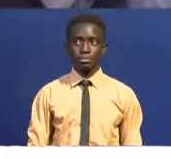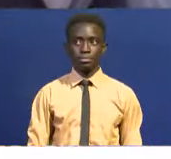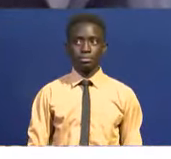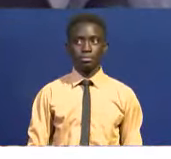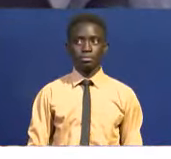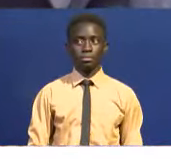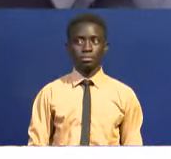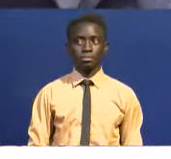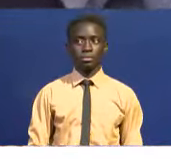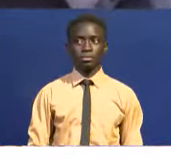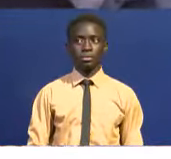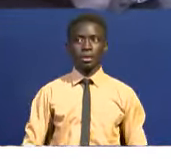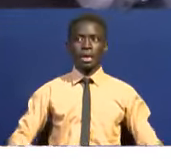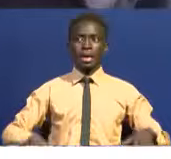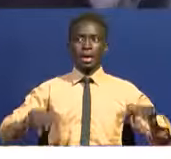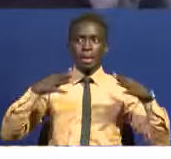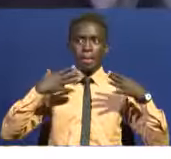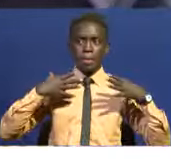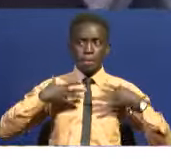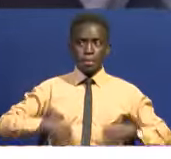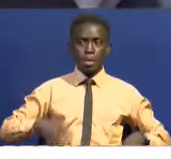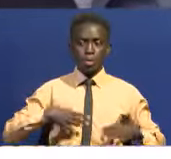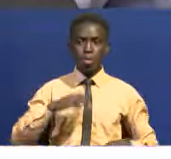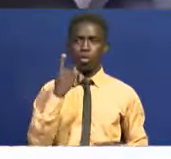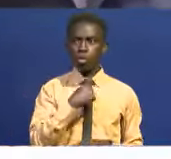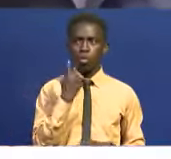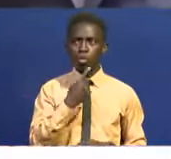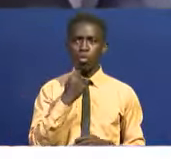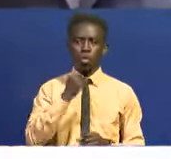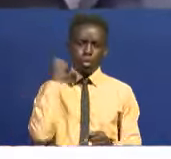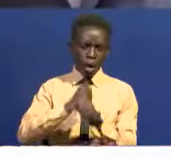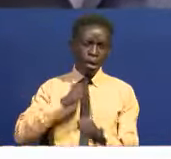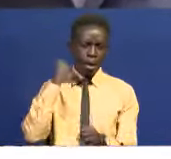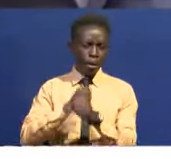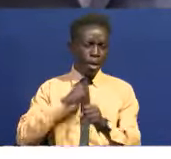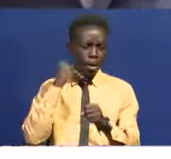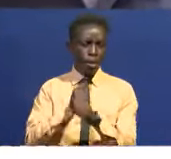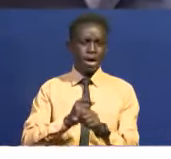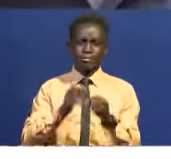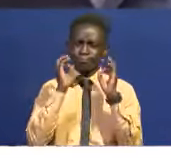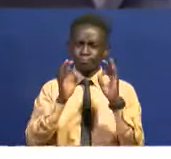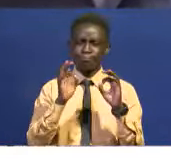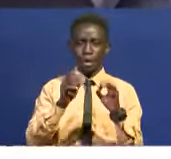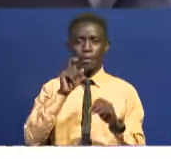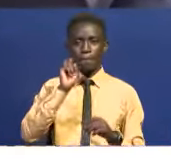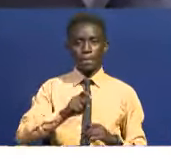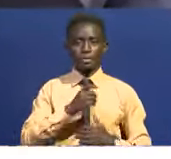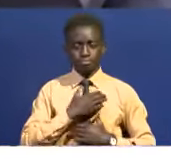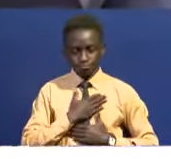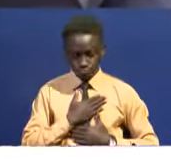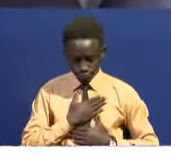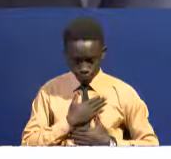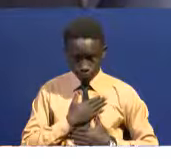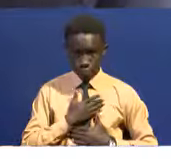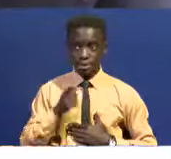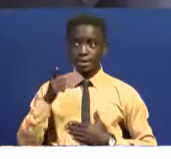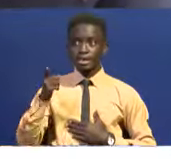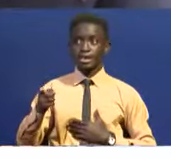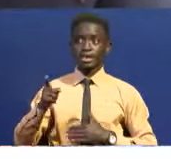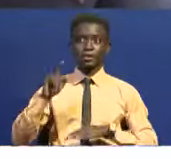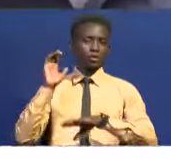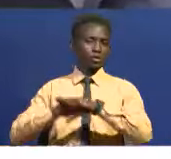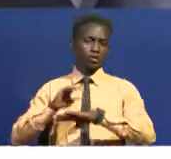outstanding life in this country should be honored. And this is a very nice organization, and I want to encourage